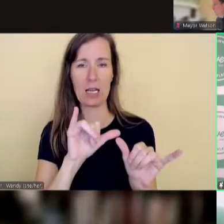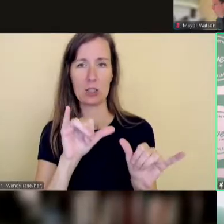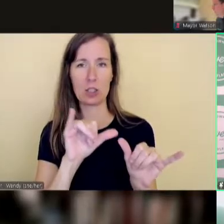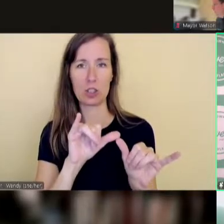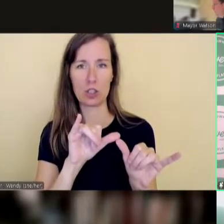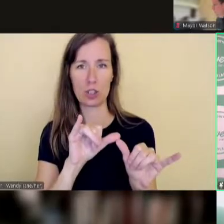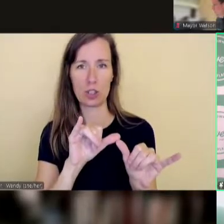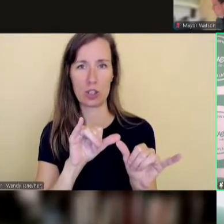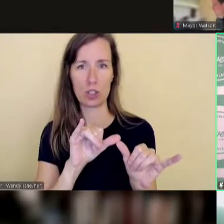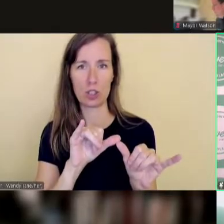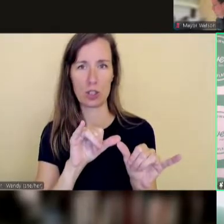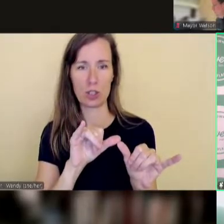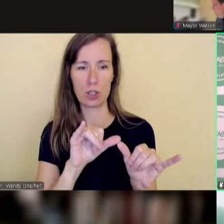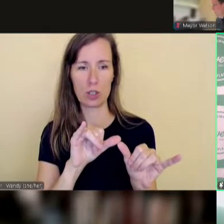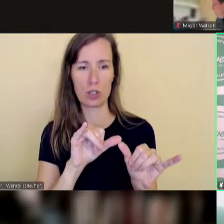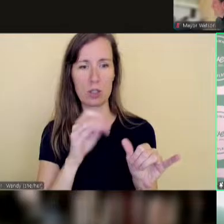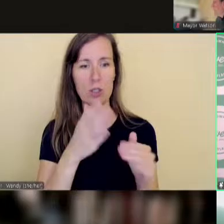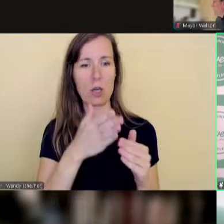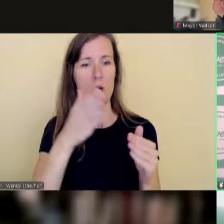adjoining the town of Cheverly,